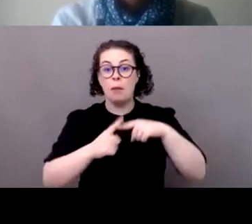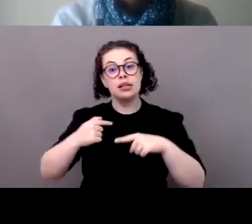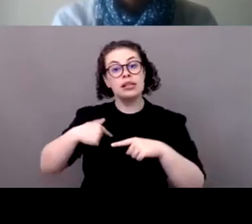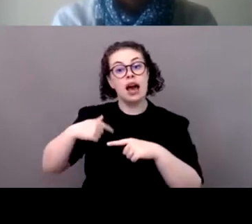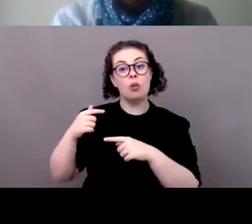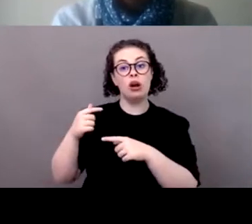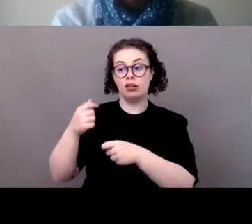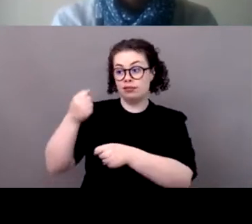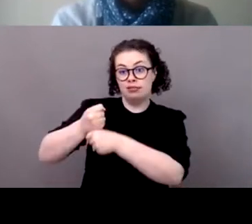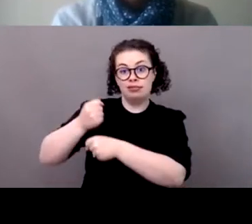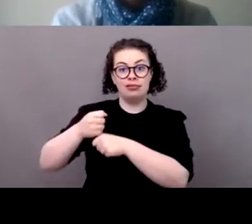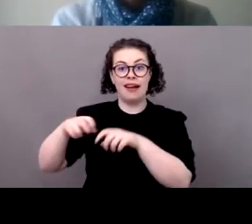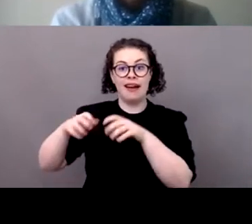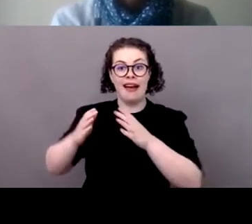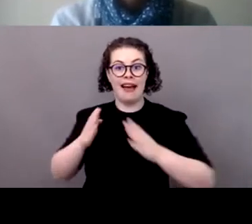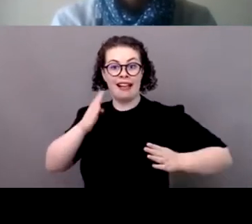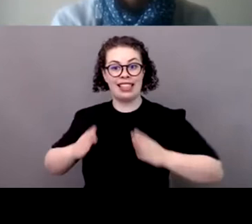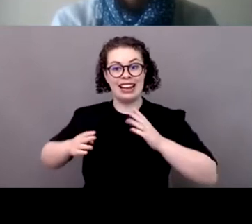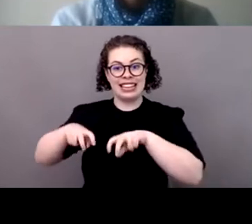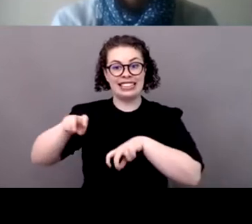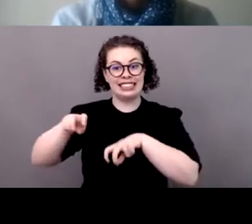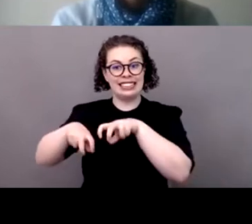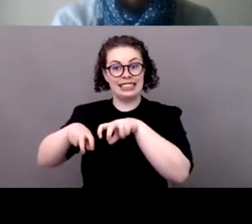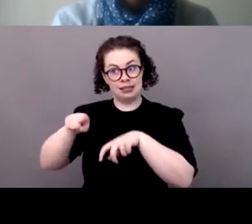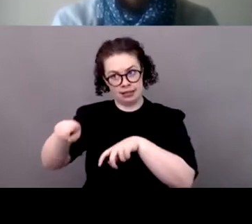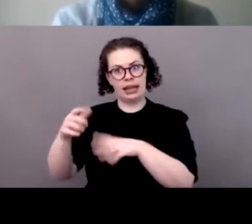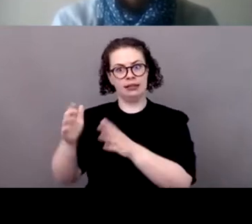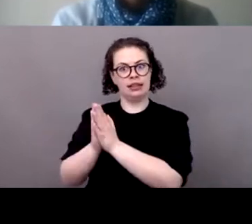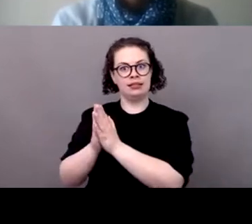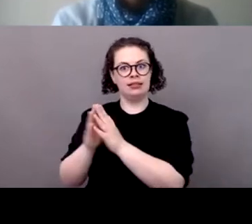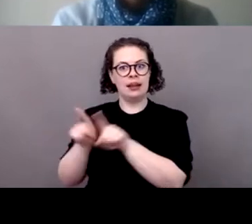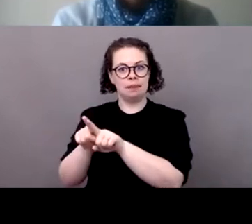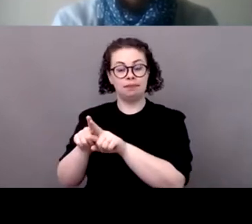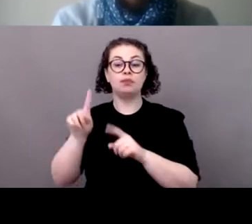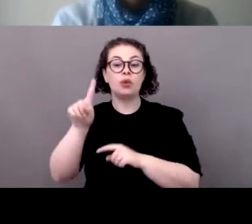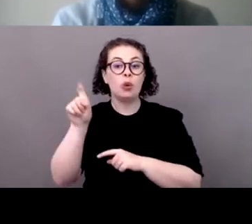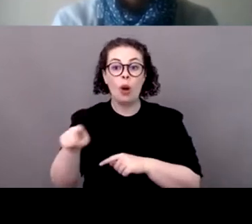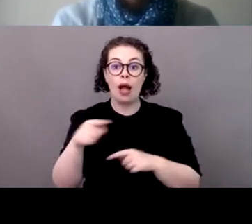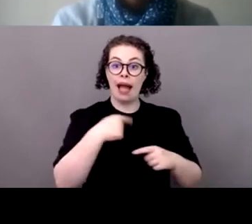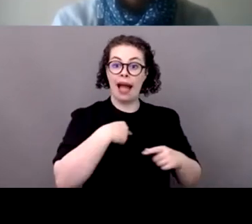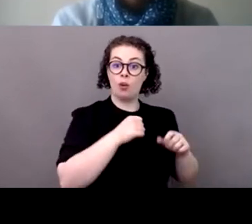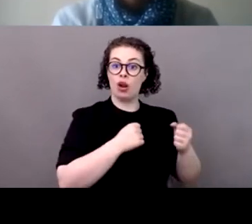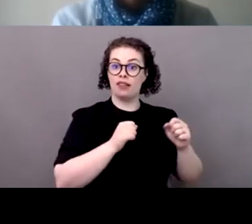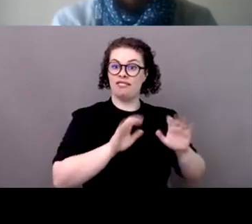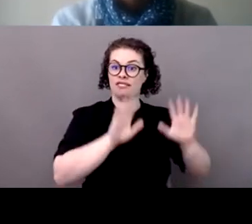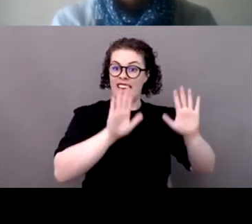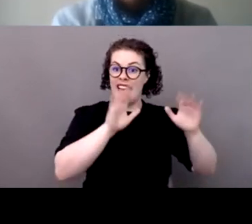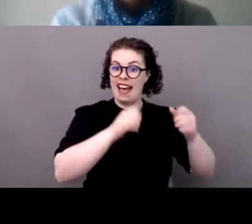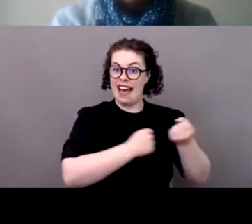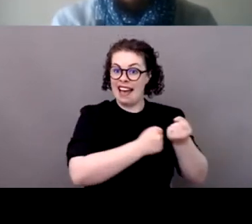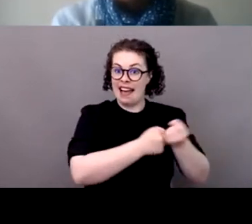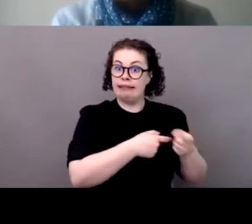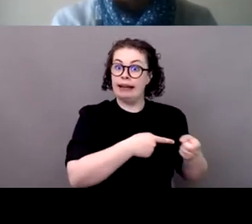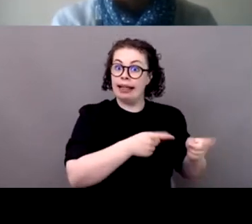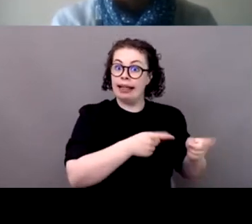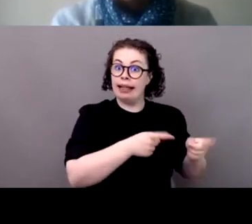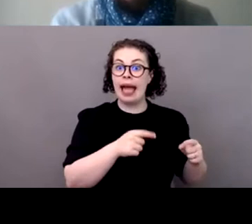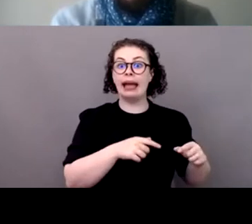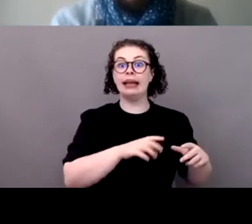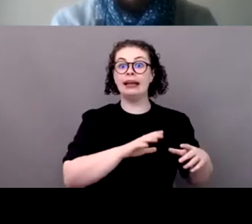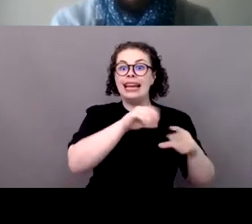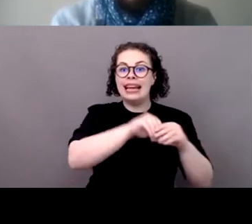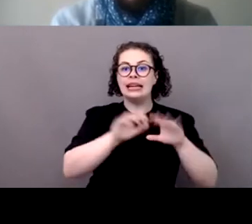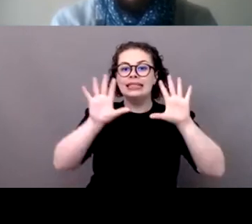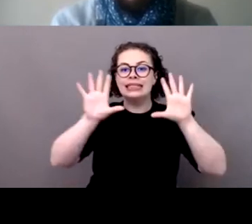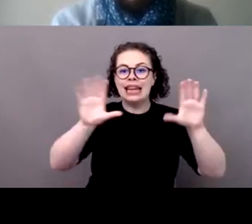well, they joined a team, each team, 10 teams led by a champion from the biathlon world. They all represented